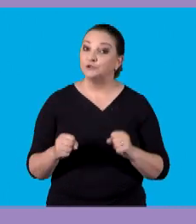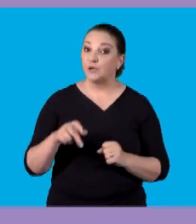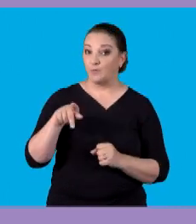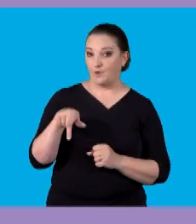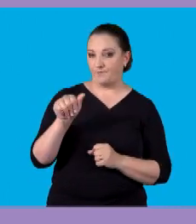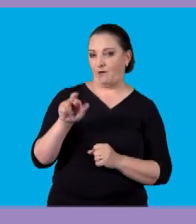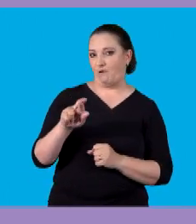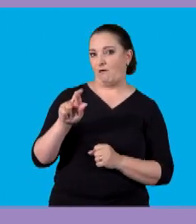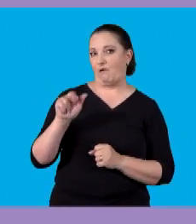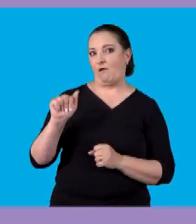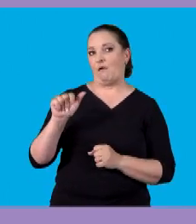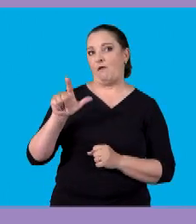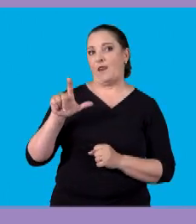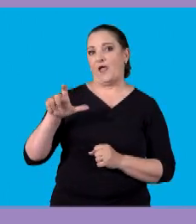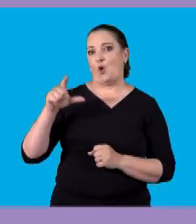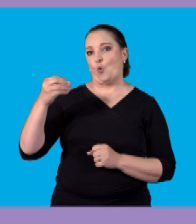of a parallelogram